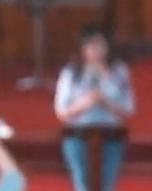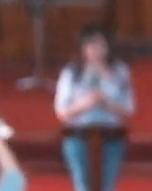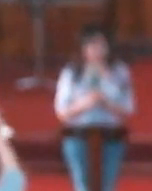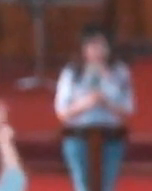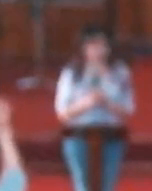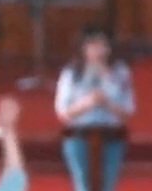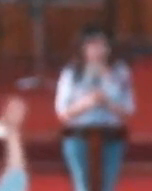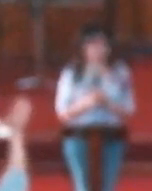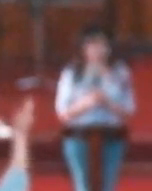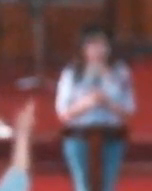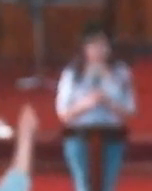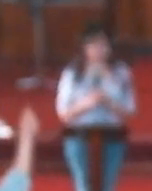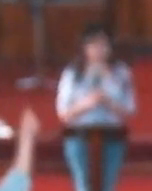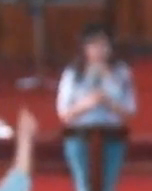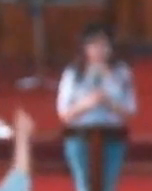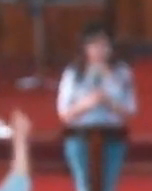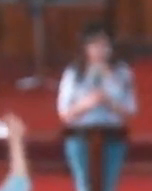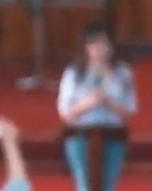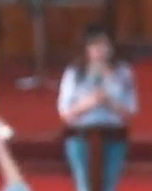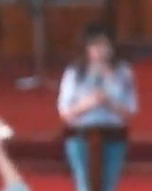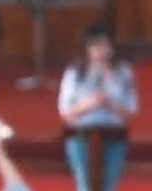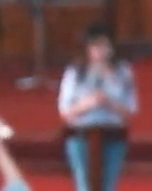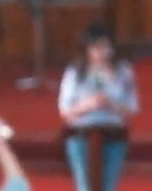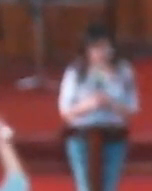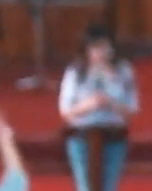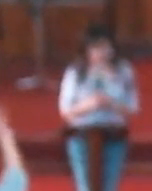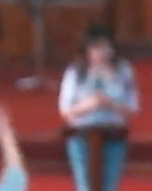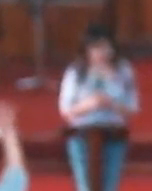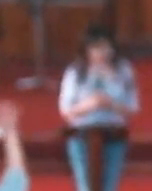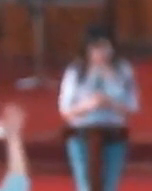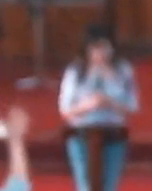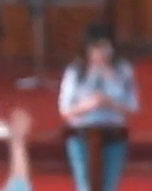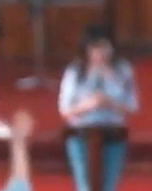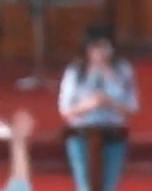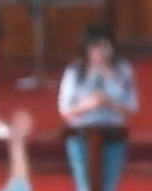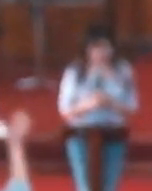Gracias, Señor. Thank you, Lord. Aleluya.